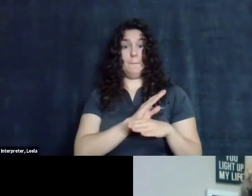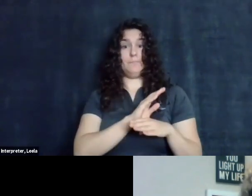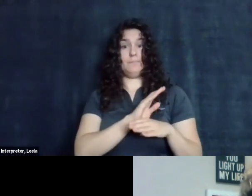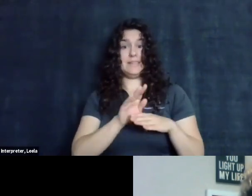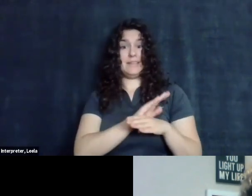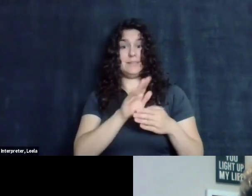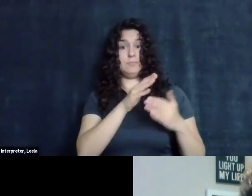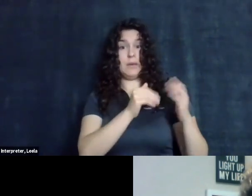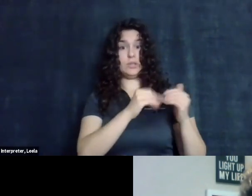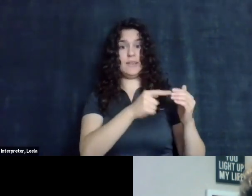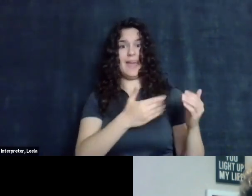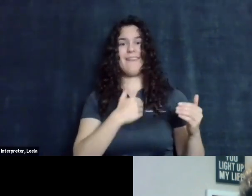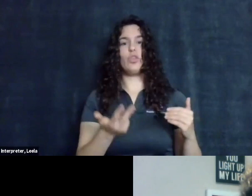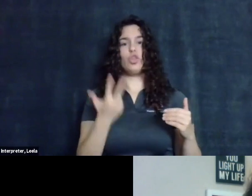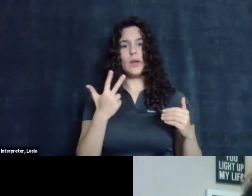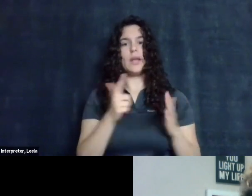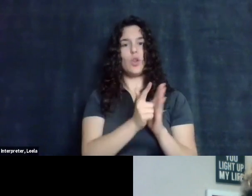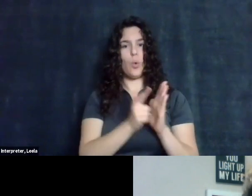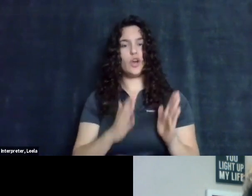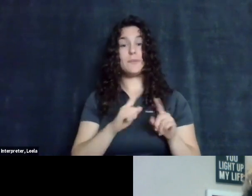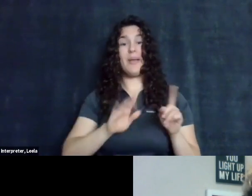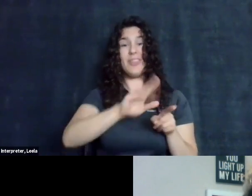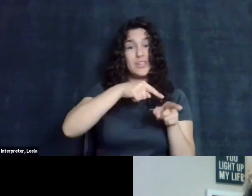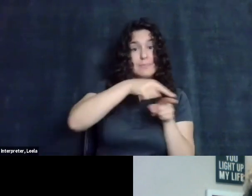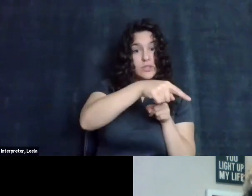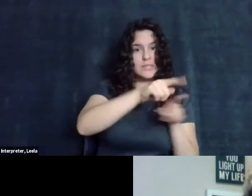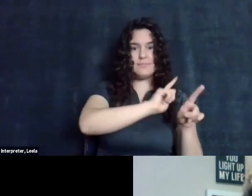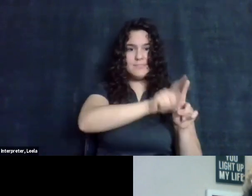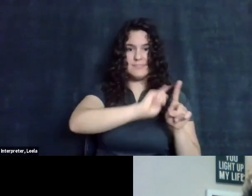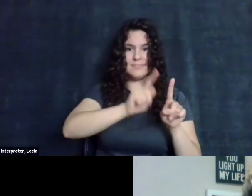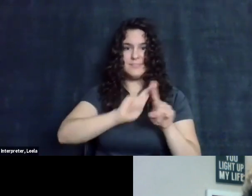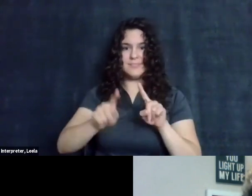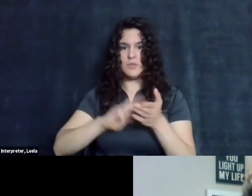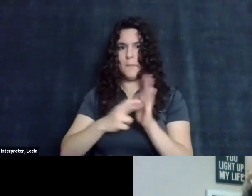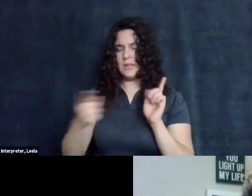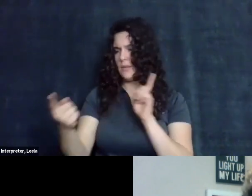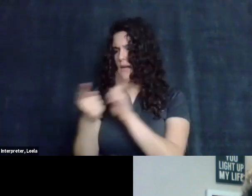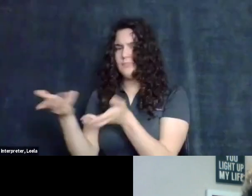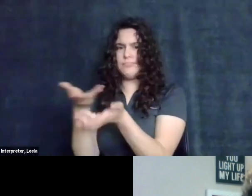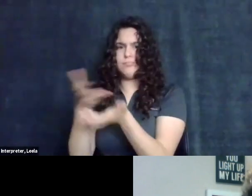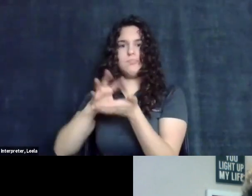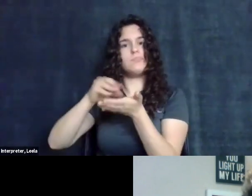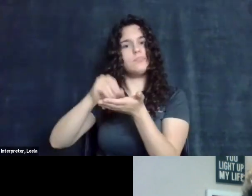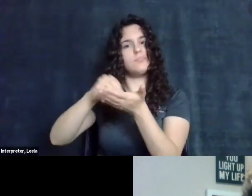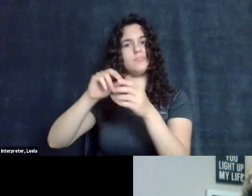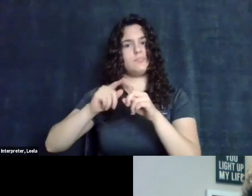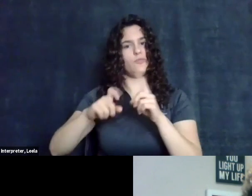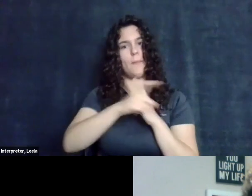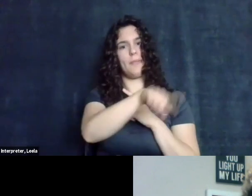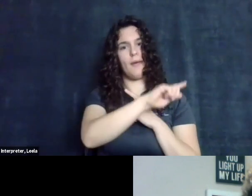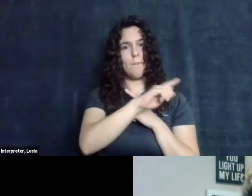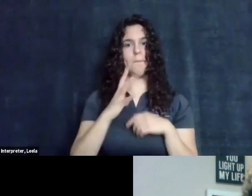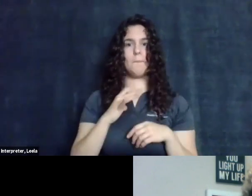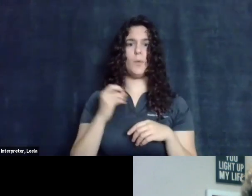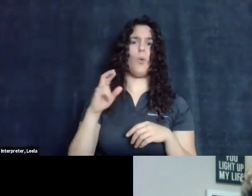has different specializations and they can get very good specialist help on that. Or some guy wants